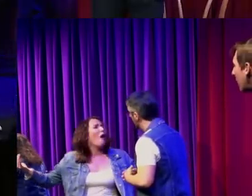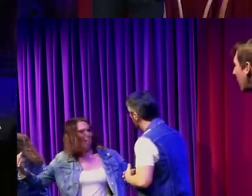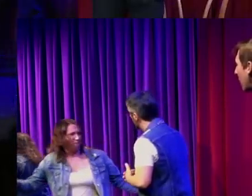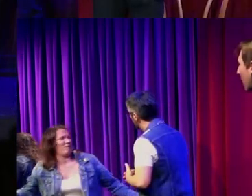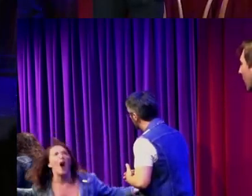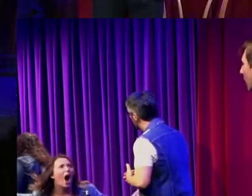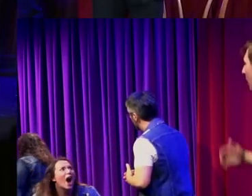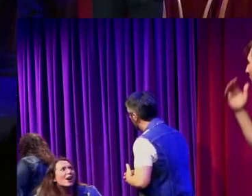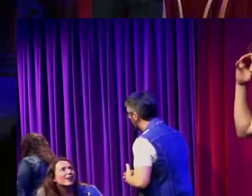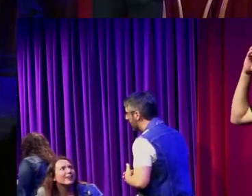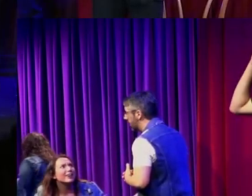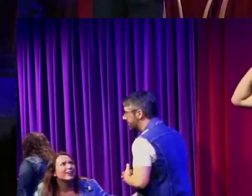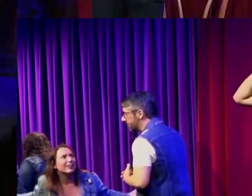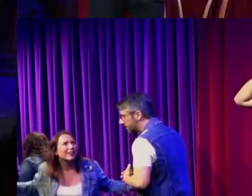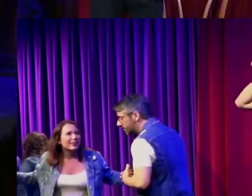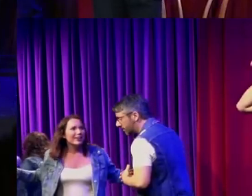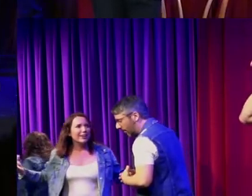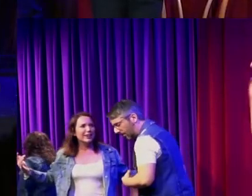Oh,